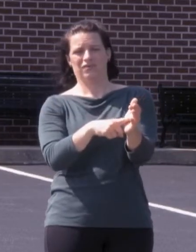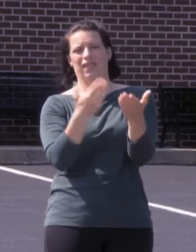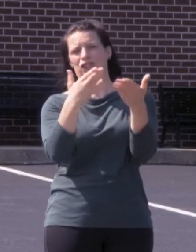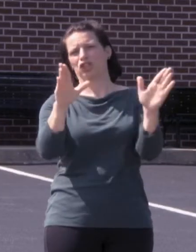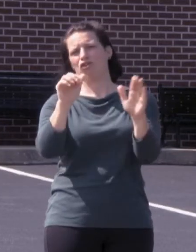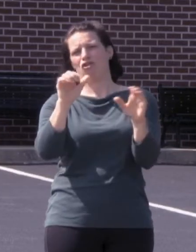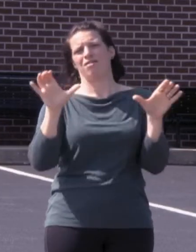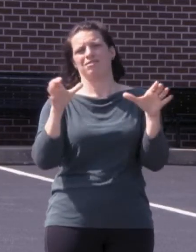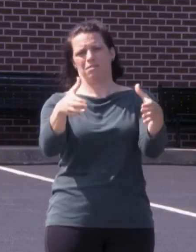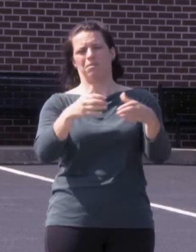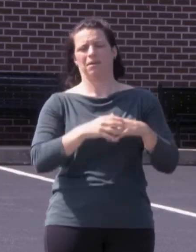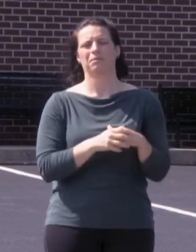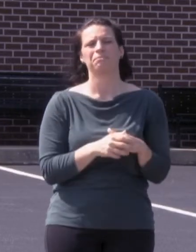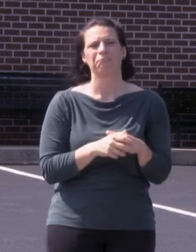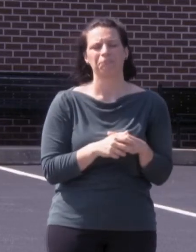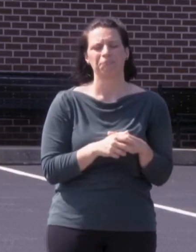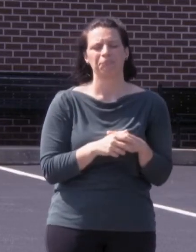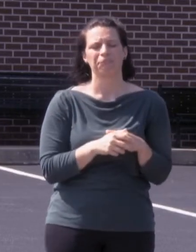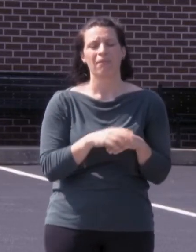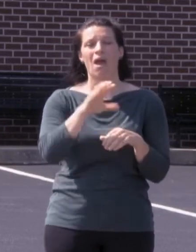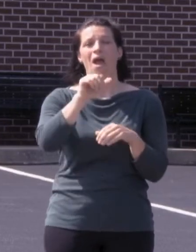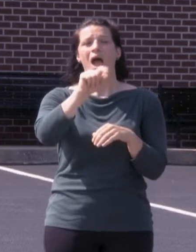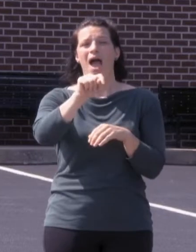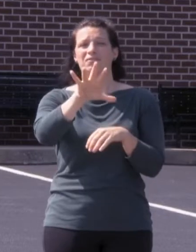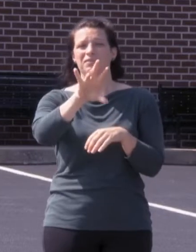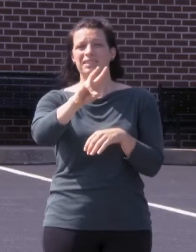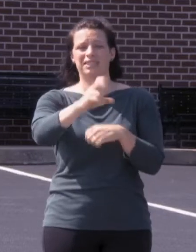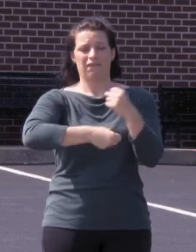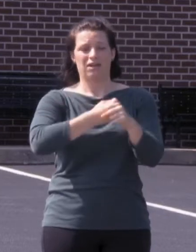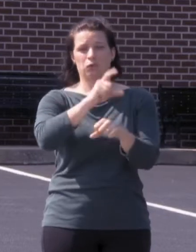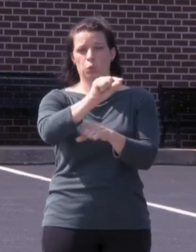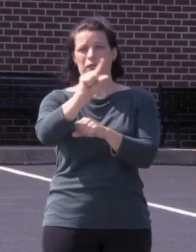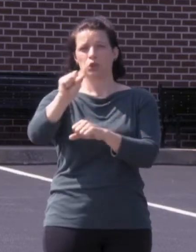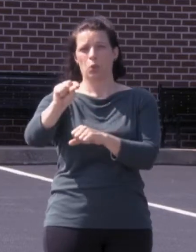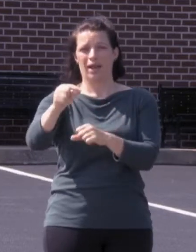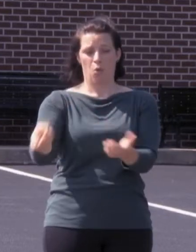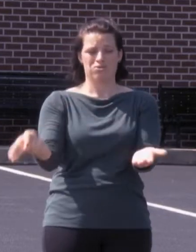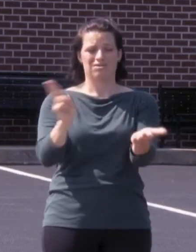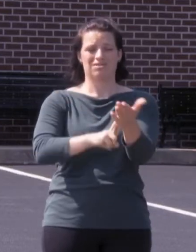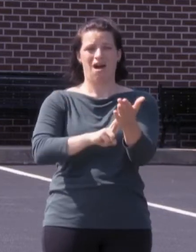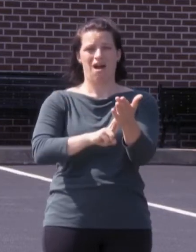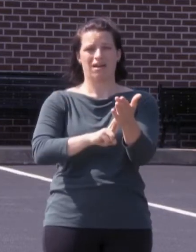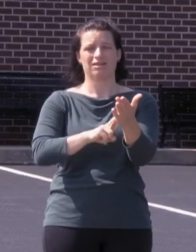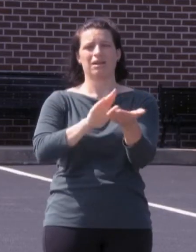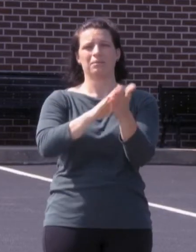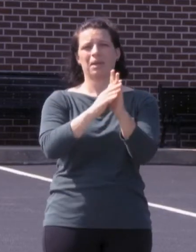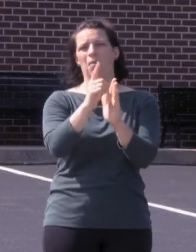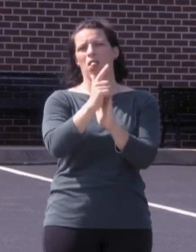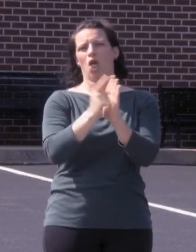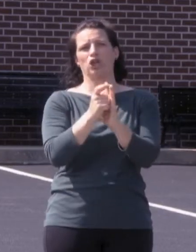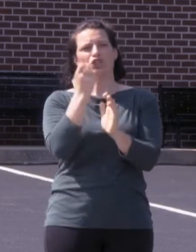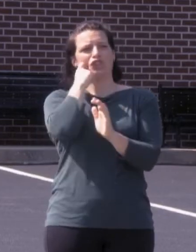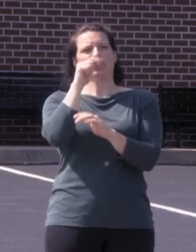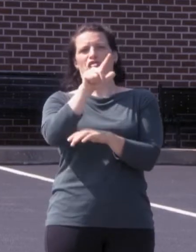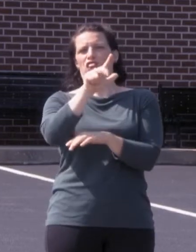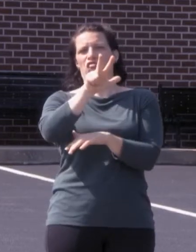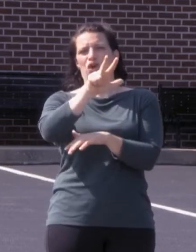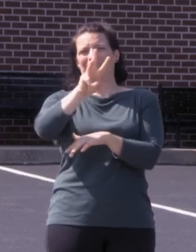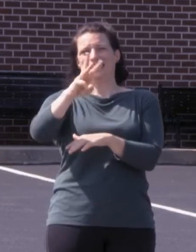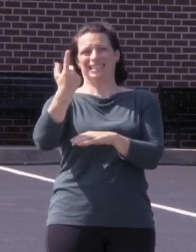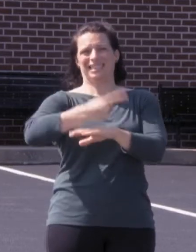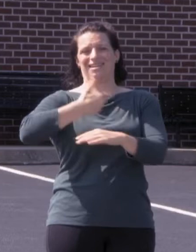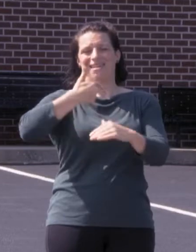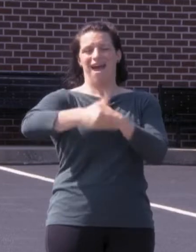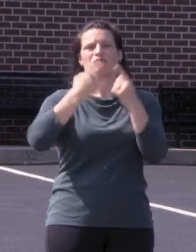Assembly. Act 57 of 2020 was signed into law just 36 days after